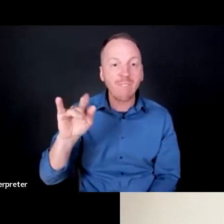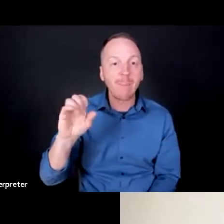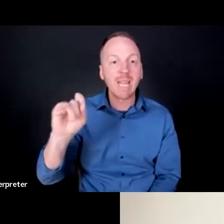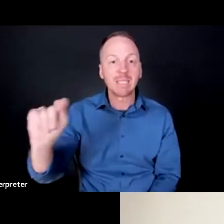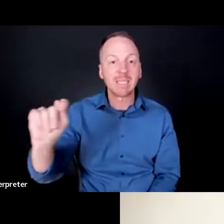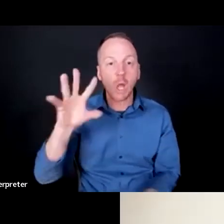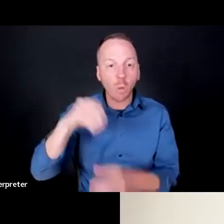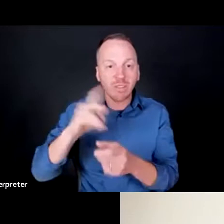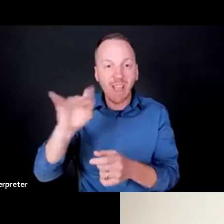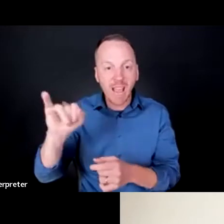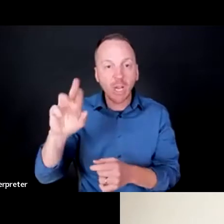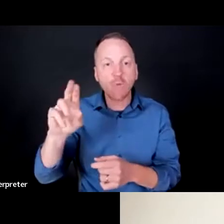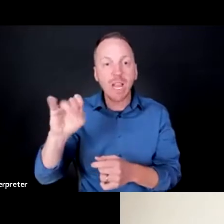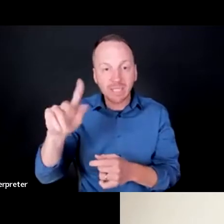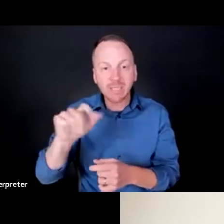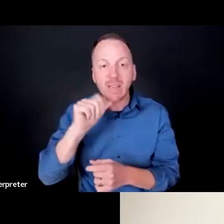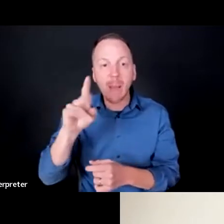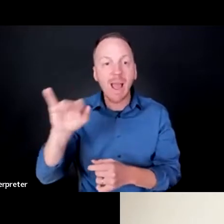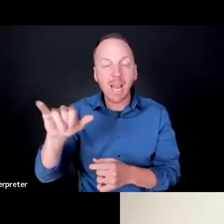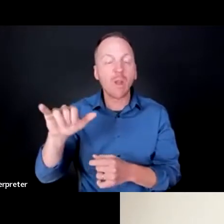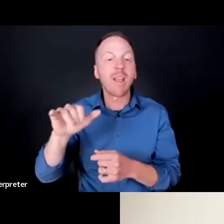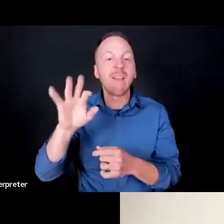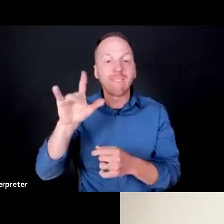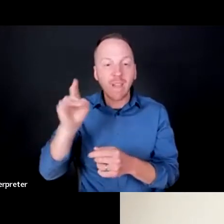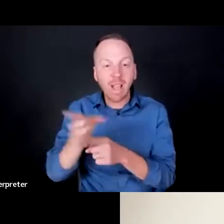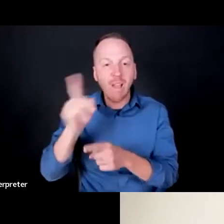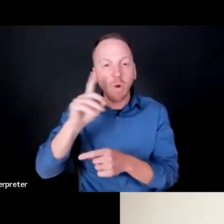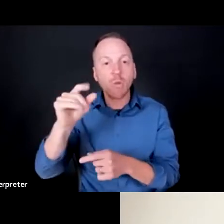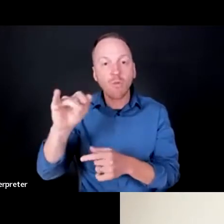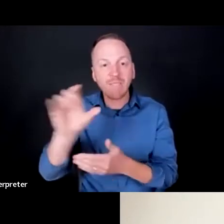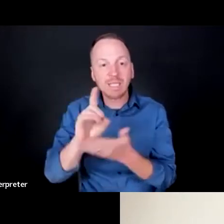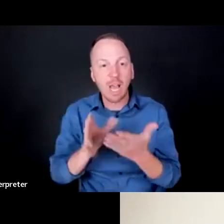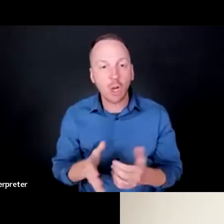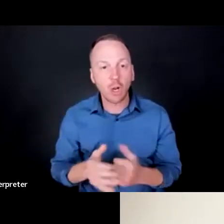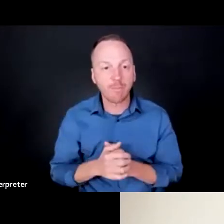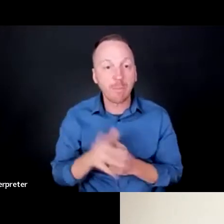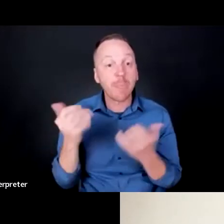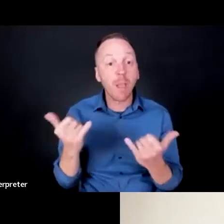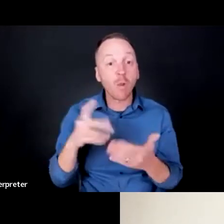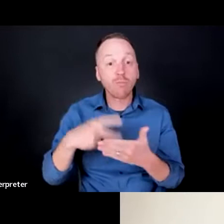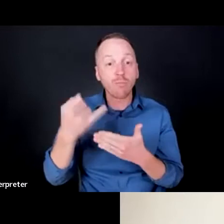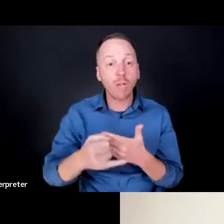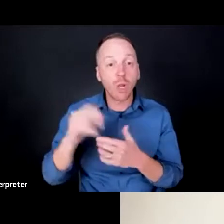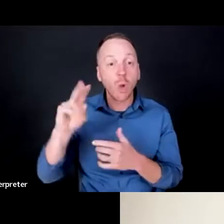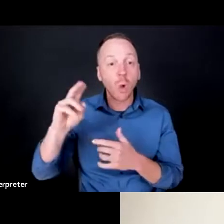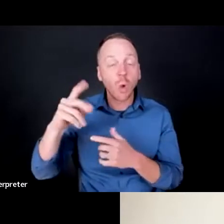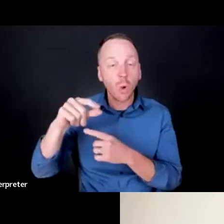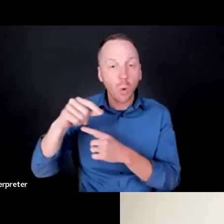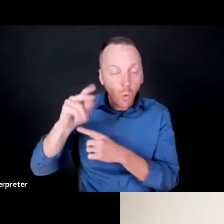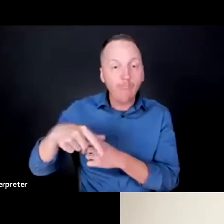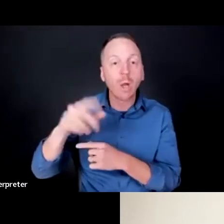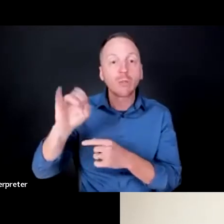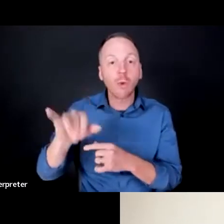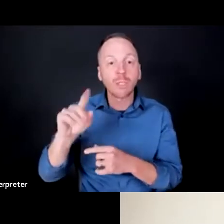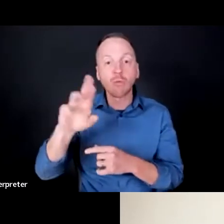inclusive, anti-racist, non-binary field guide for the graphic designer. Their current project, CryptJoy, is a